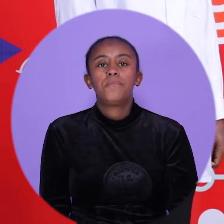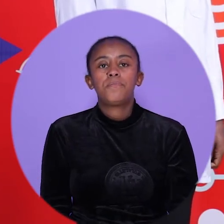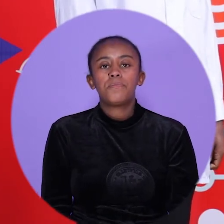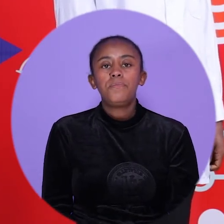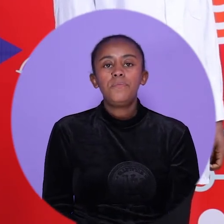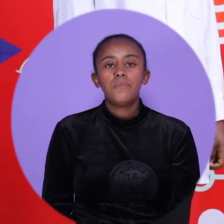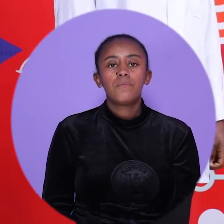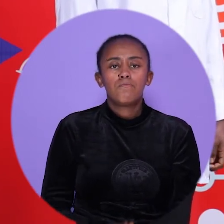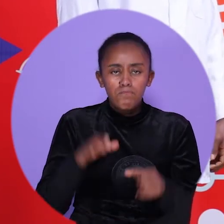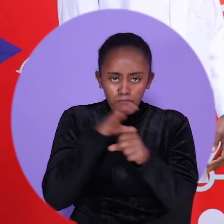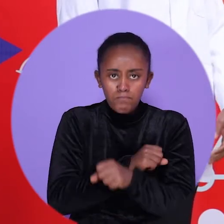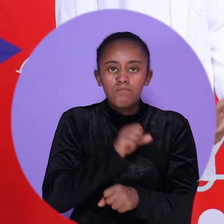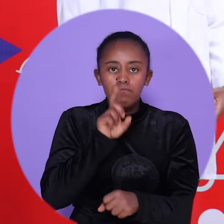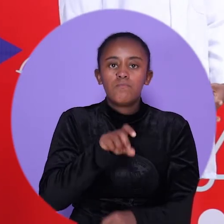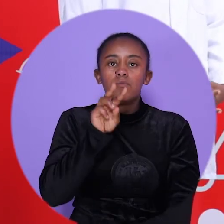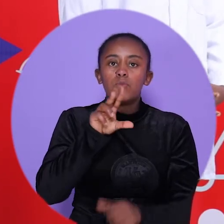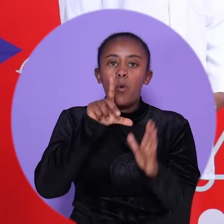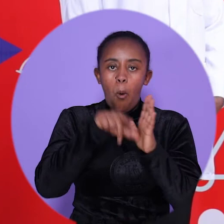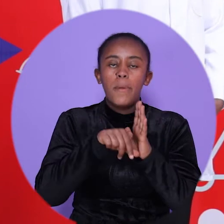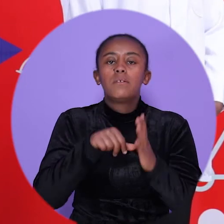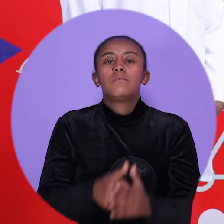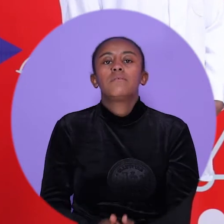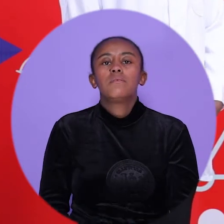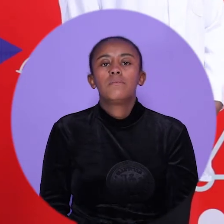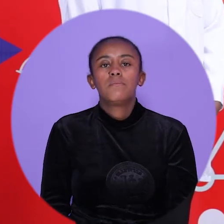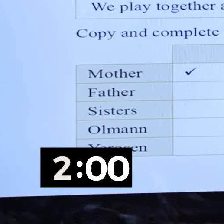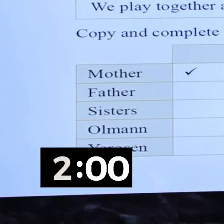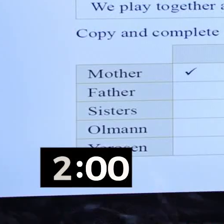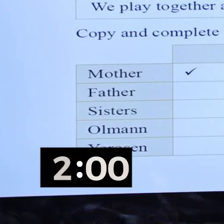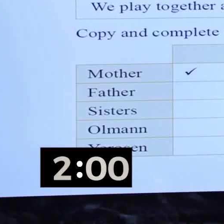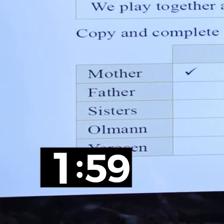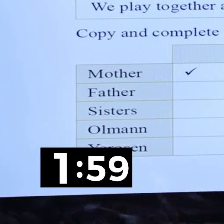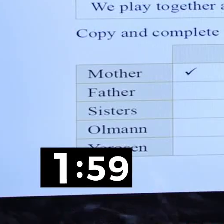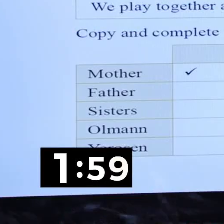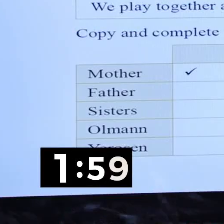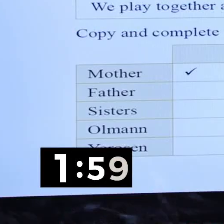You have to complete by using the reading task.